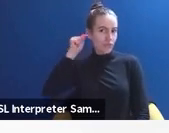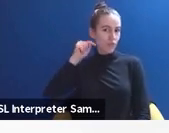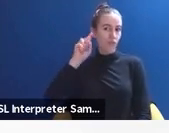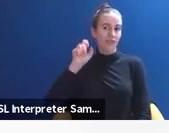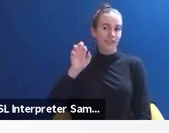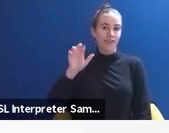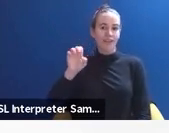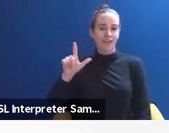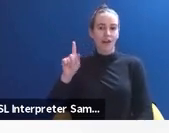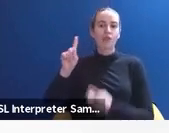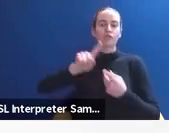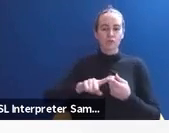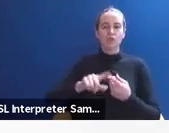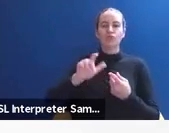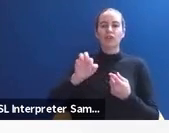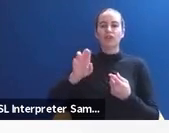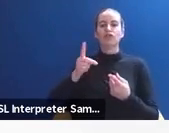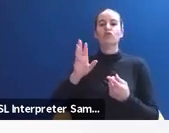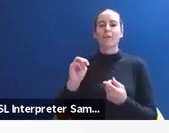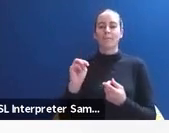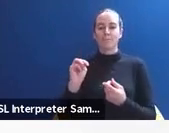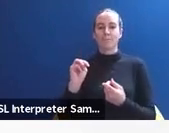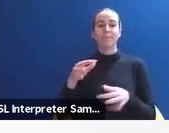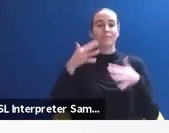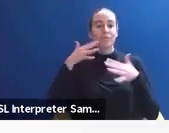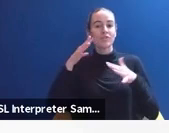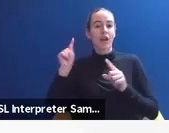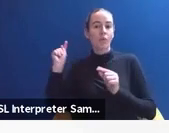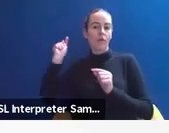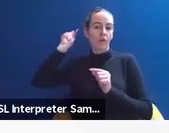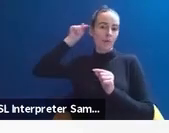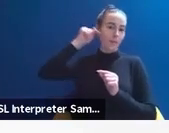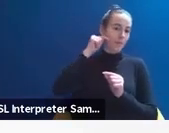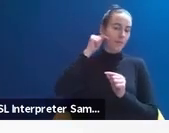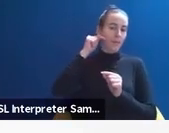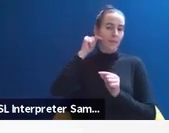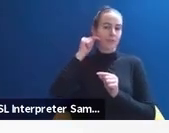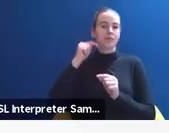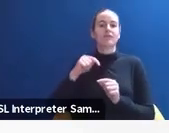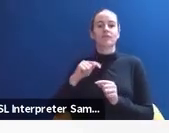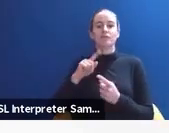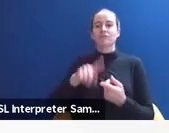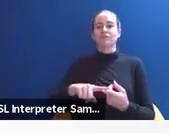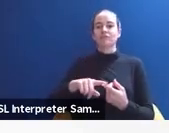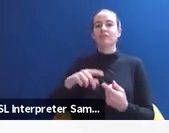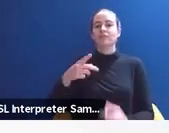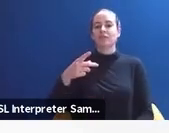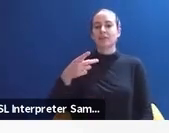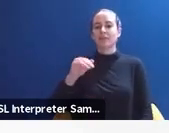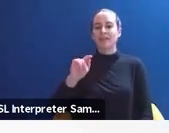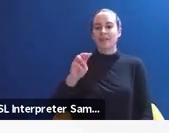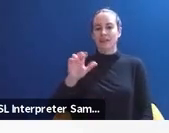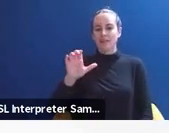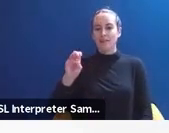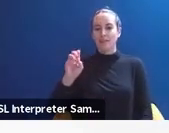tympanic membrane or the eardrum. So sound travels down this ear canal to vibrate the tympanic membrane. From there, we have the